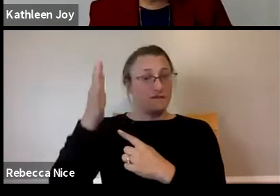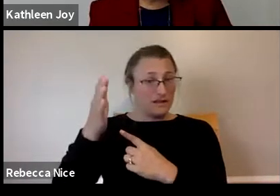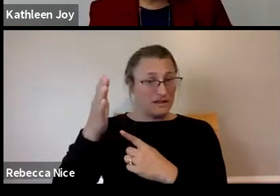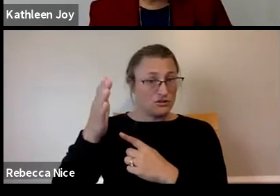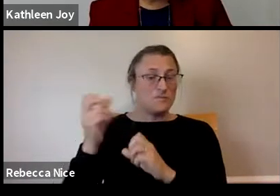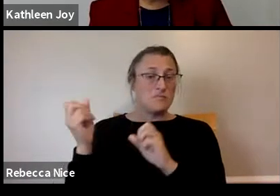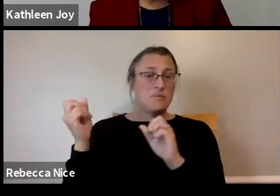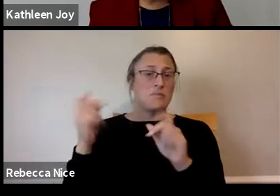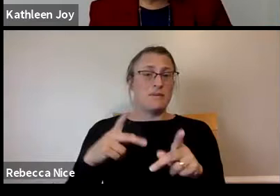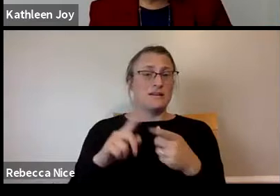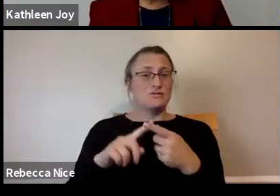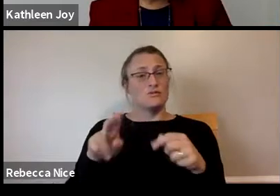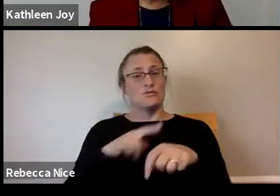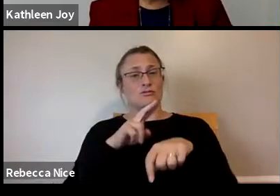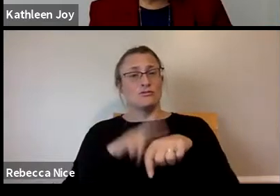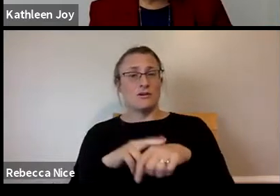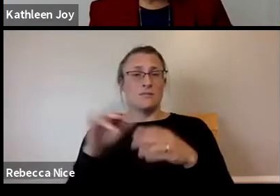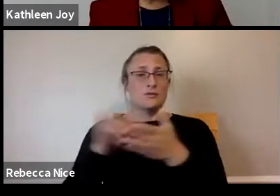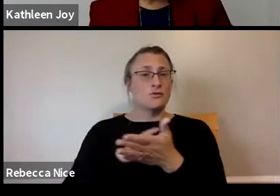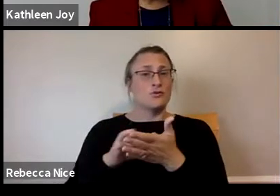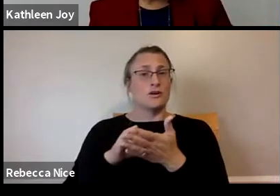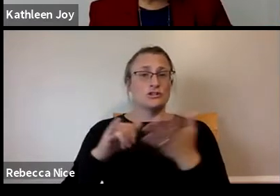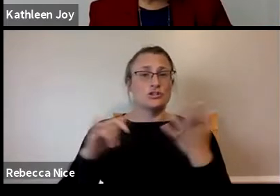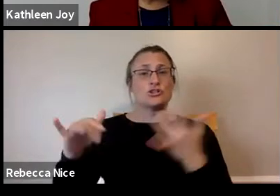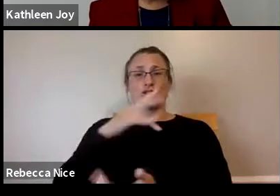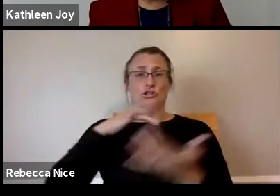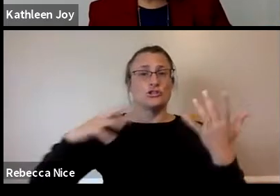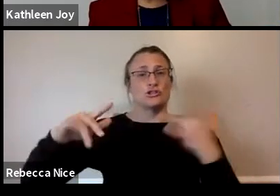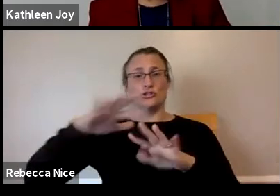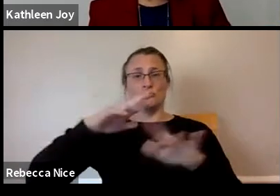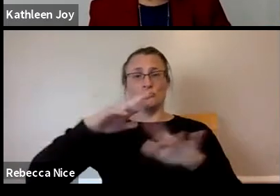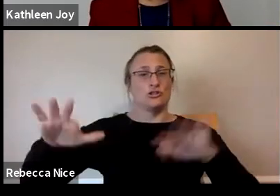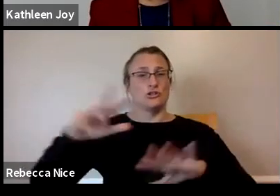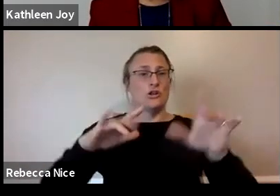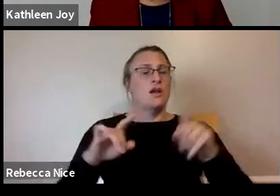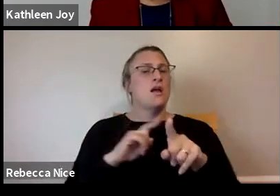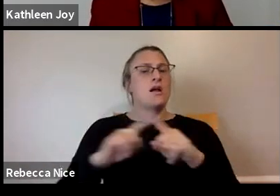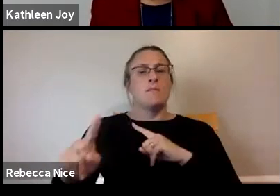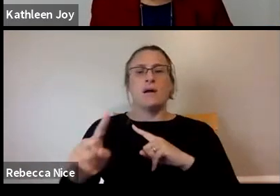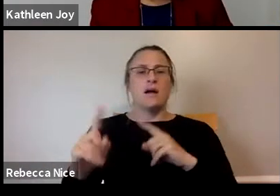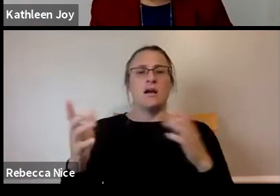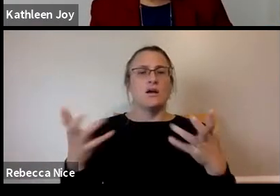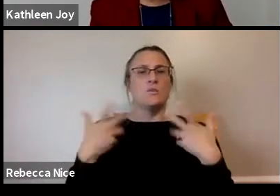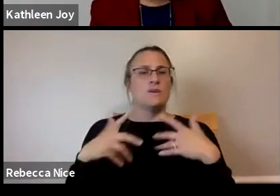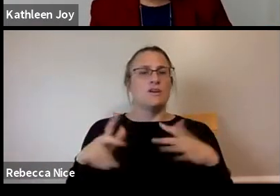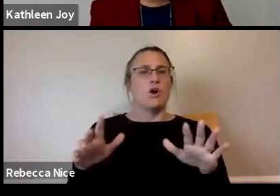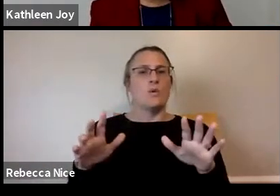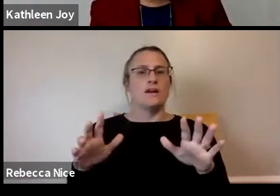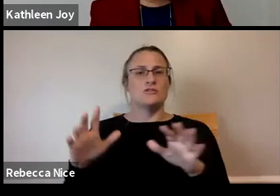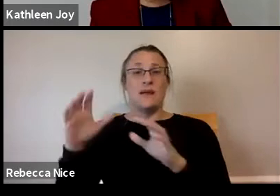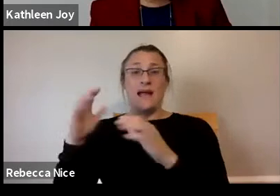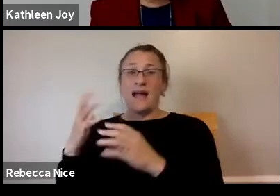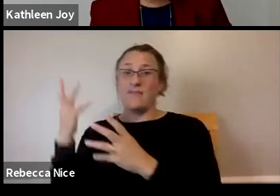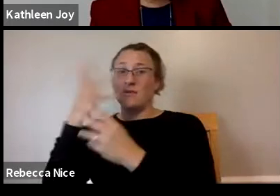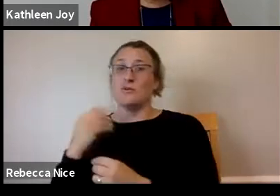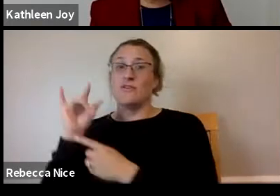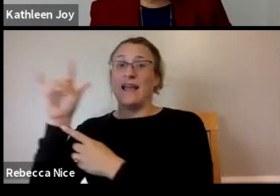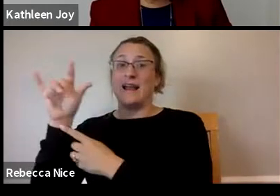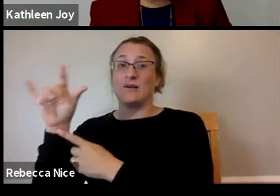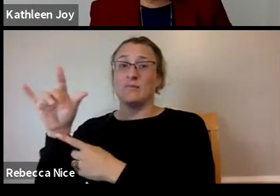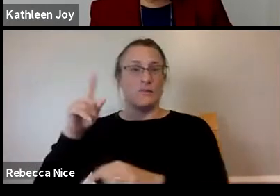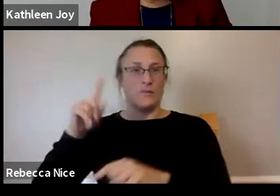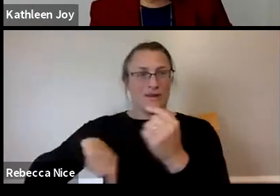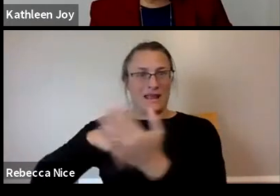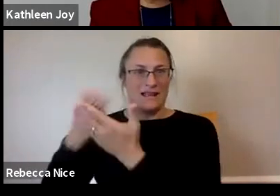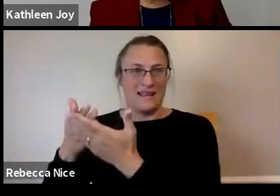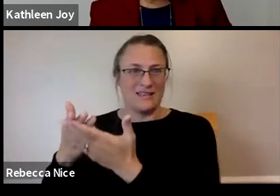to the normal New York hustle and bustle, and we don't want to fall short having a beautiful upgraded airport with no way to get there. And that's